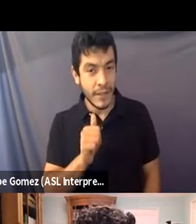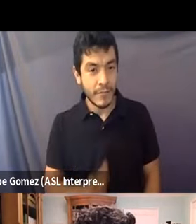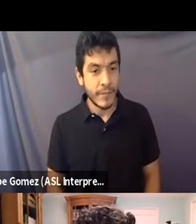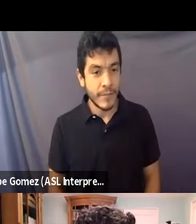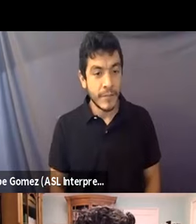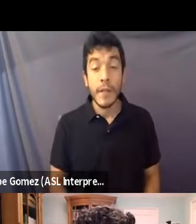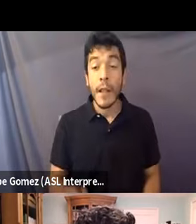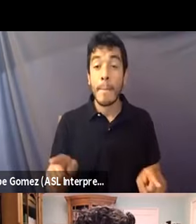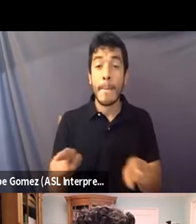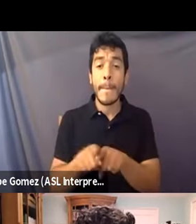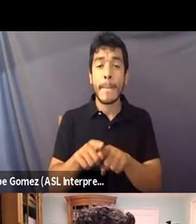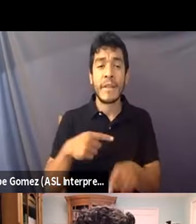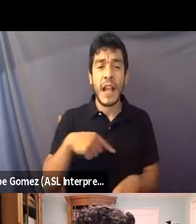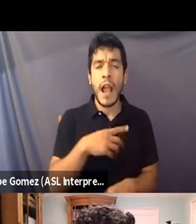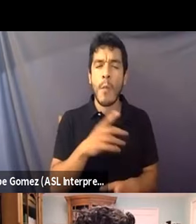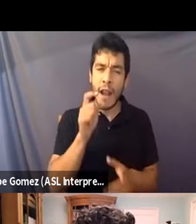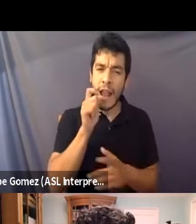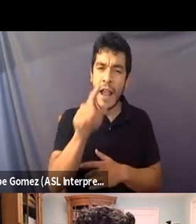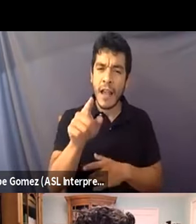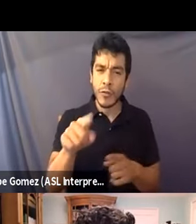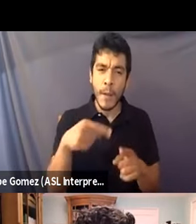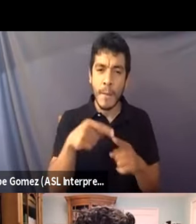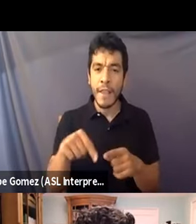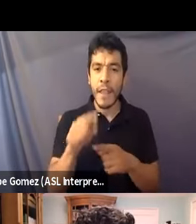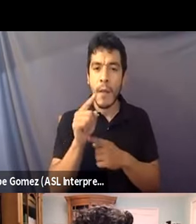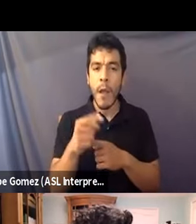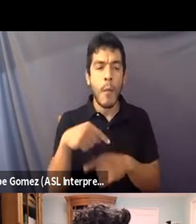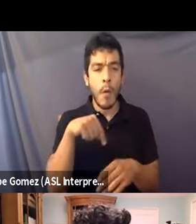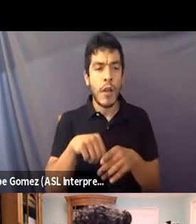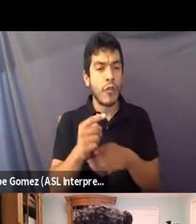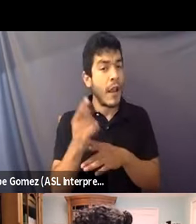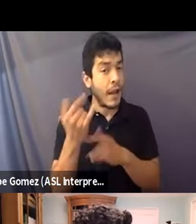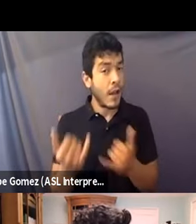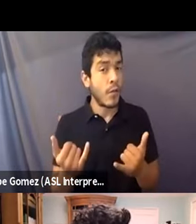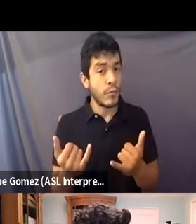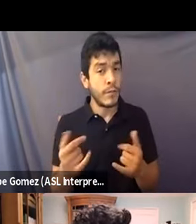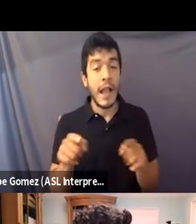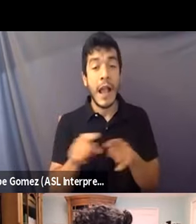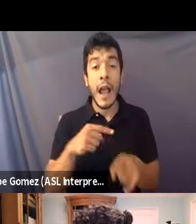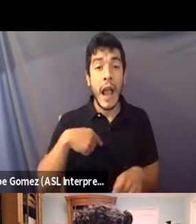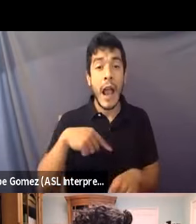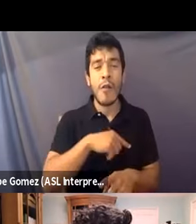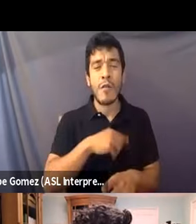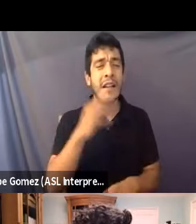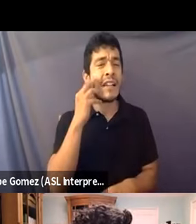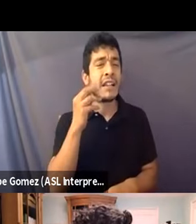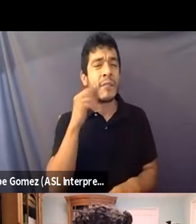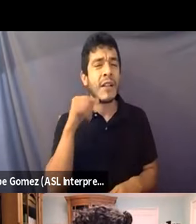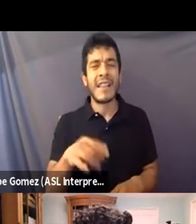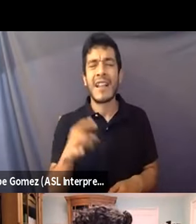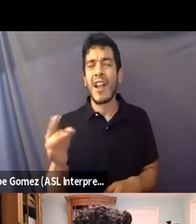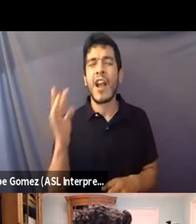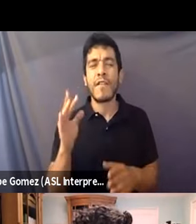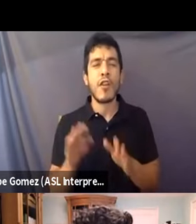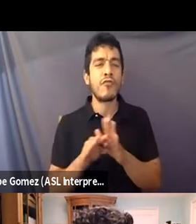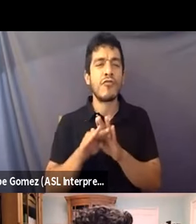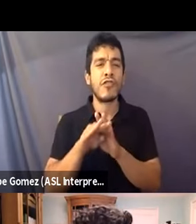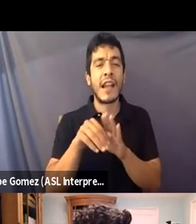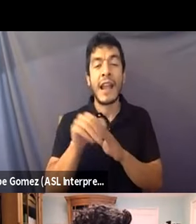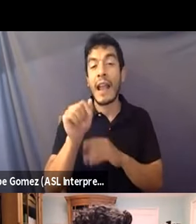we, I want to come to you and ask you about this moment that we're in right now. As we have kind of experienced this horrific rise in anti-Asian